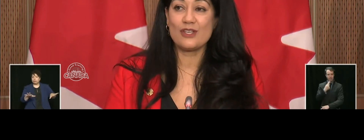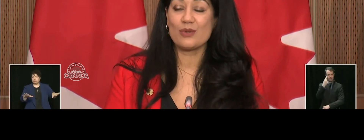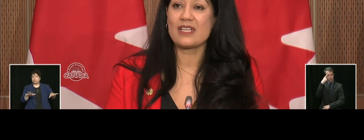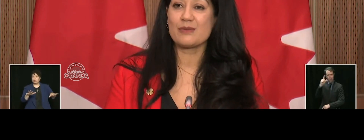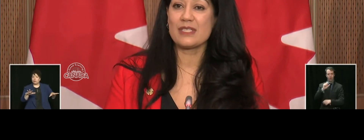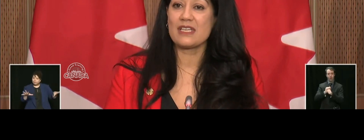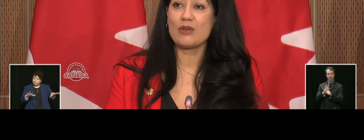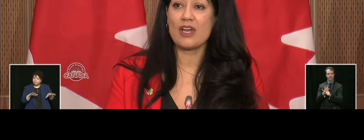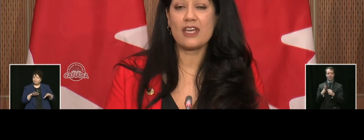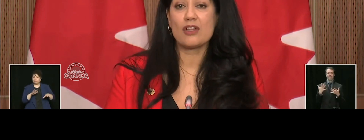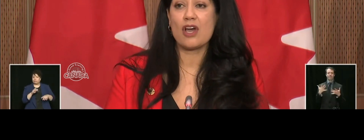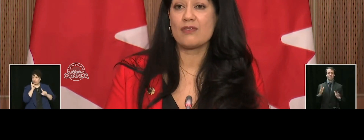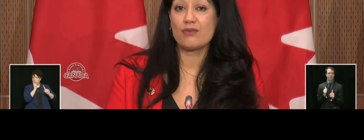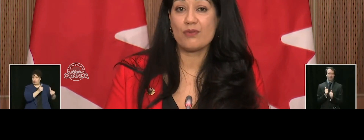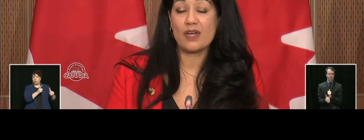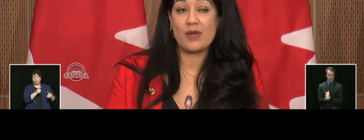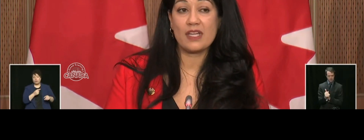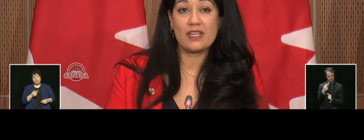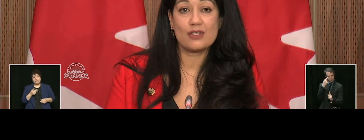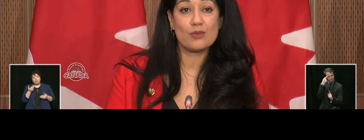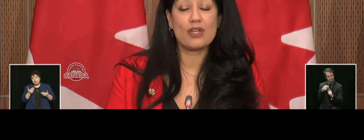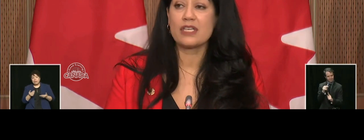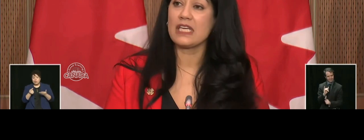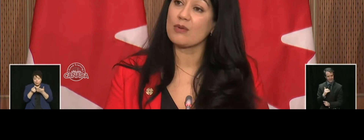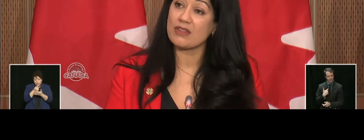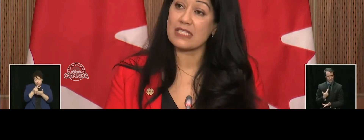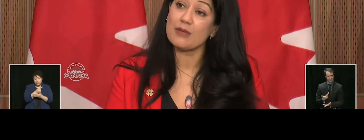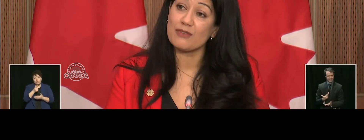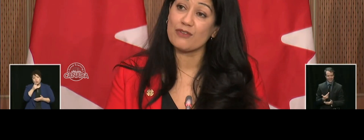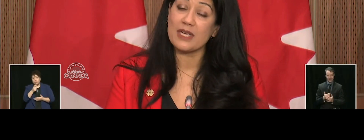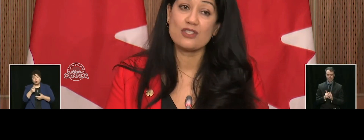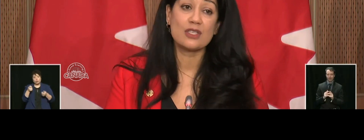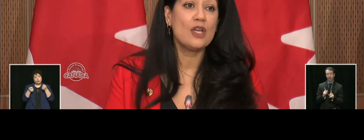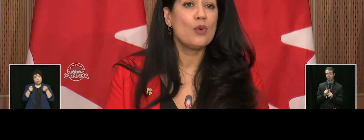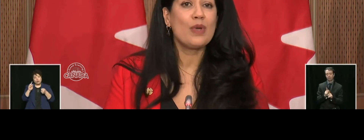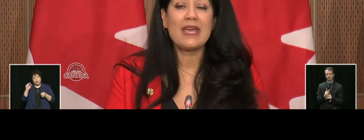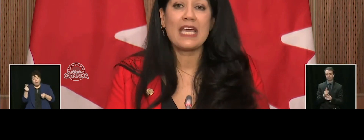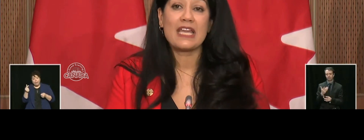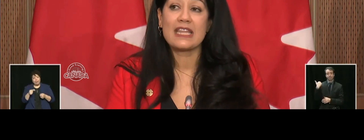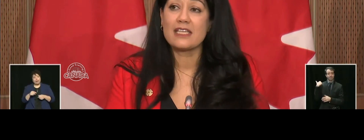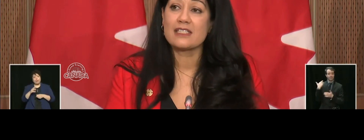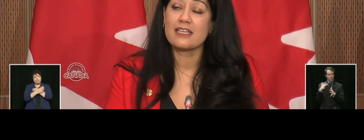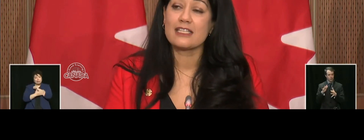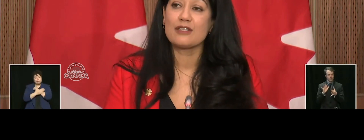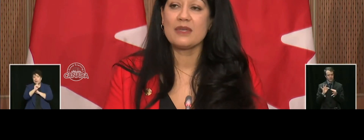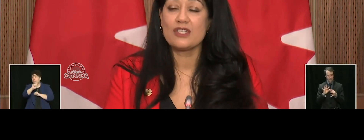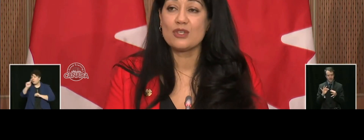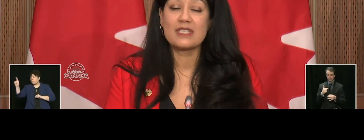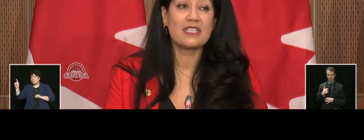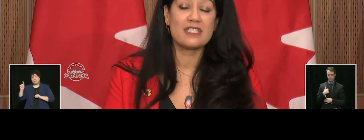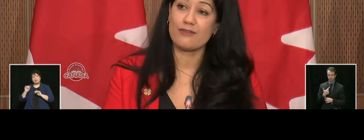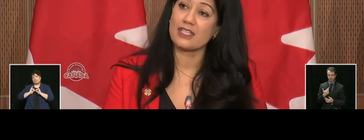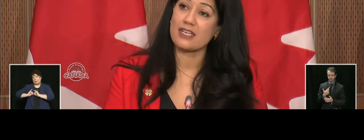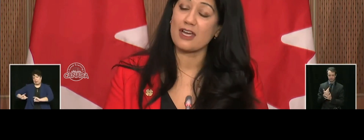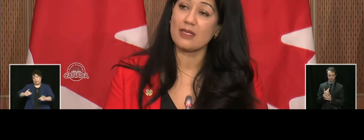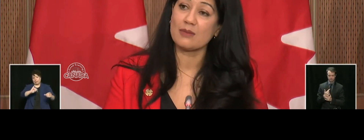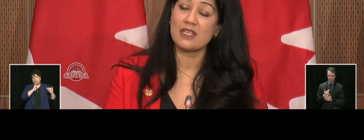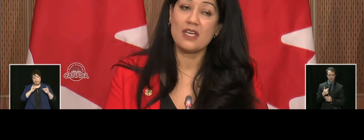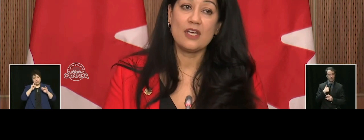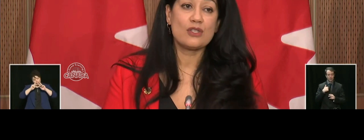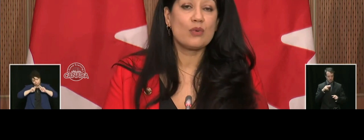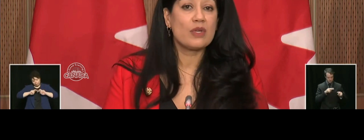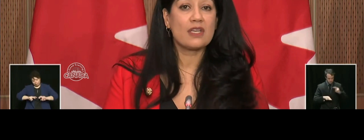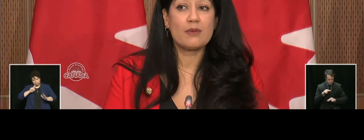is, you know, as we said, I think a lot of regulators, we're all looking around the same information. We may get things submitted to us at different